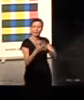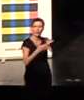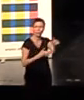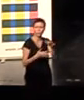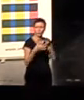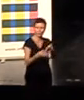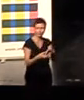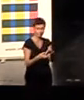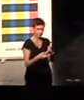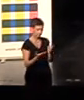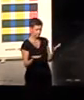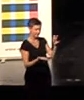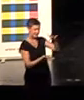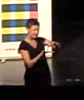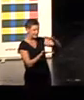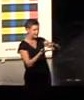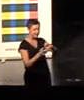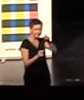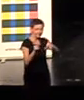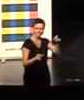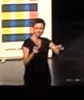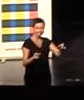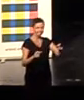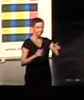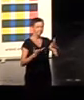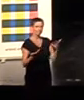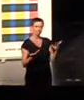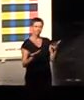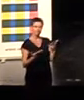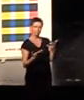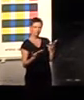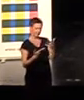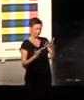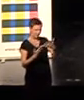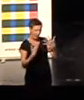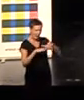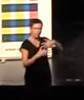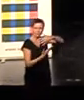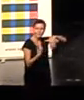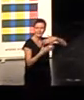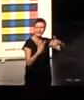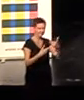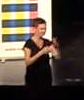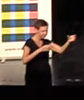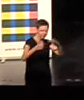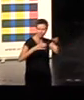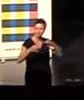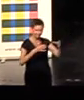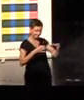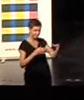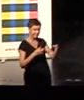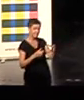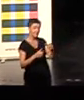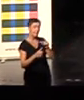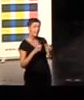nu urban images ar in urban uurtjes al hey britt mixed compost de beste